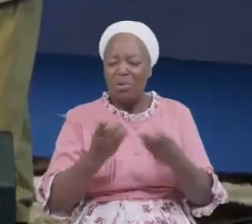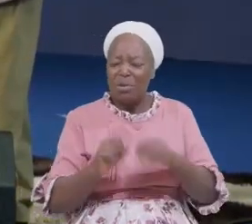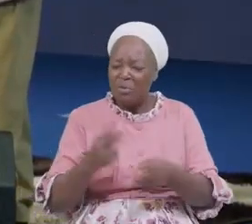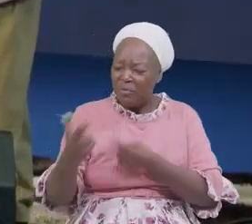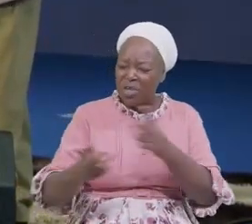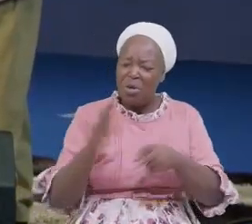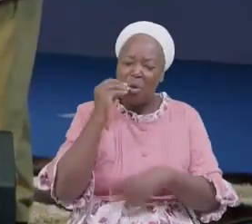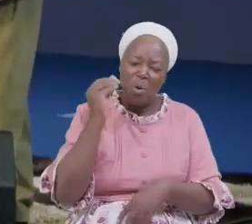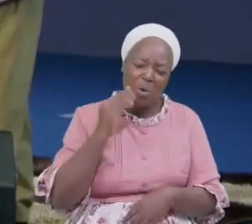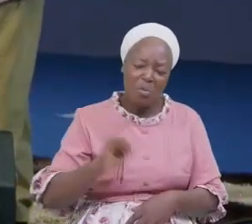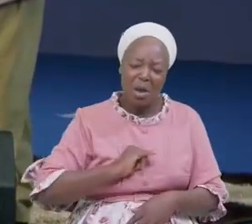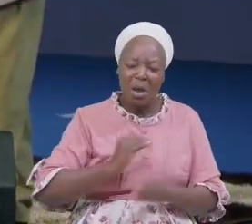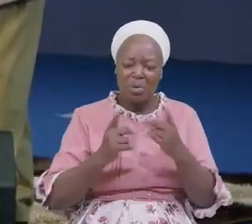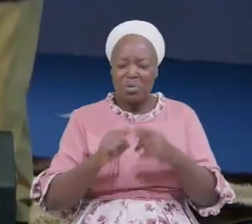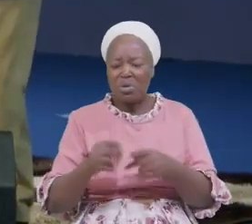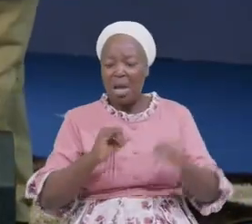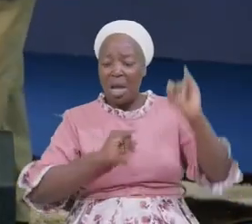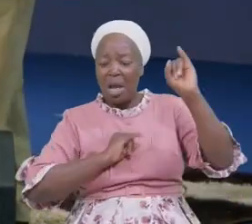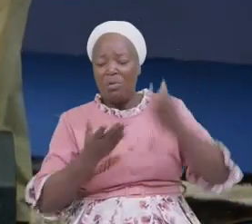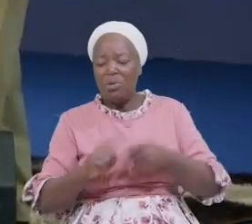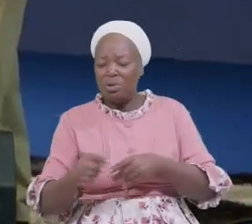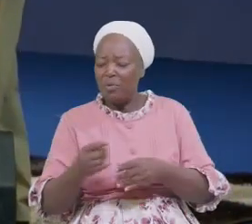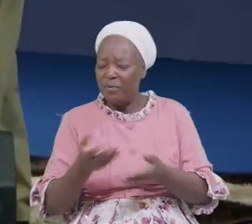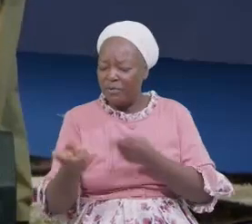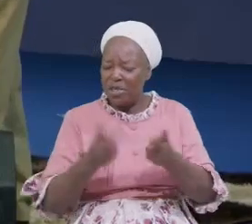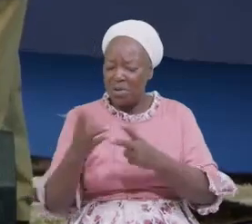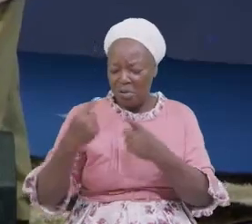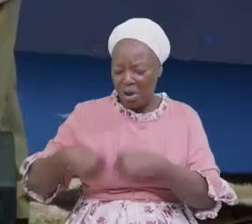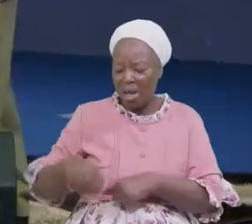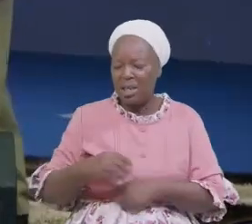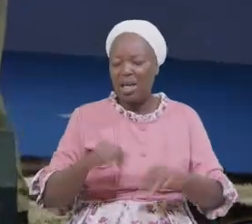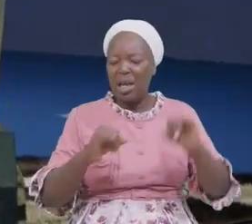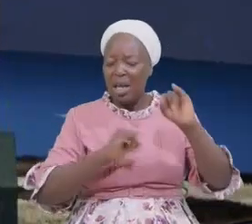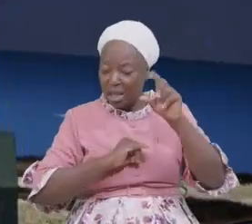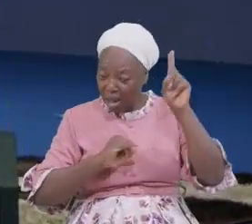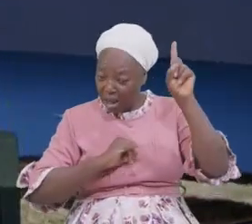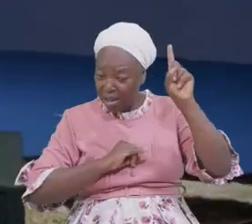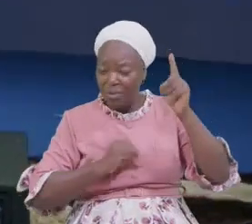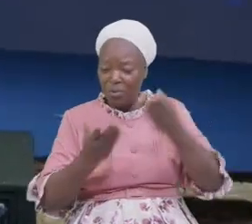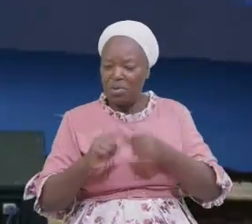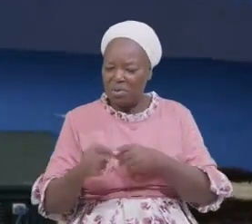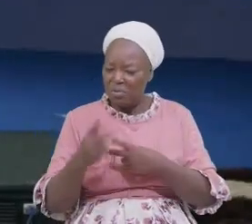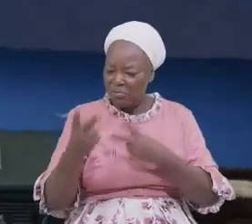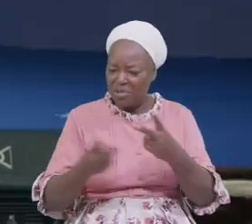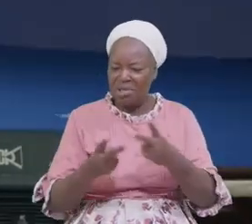to visit your house. I want to visit your heart. Hurry up.